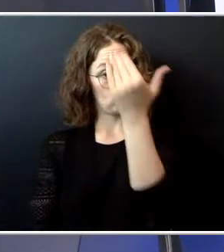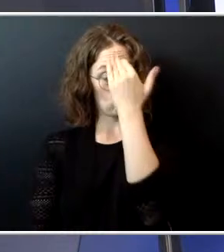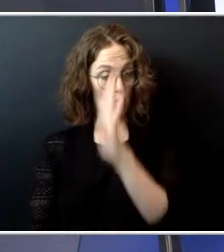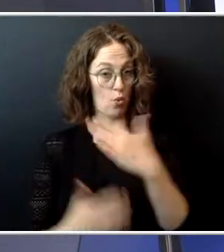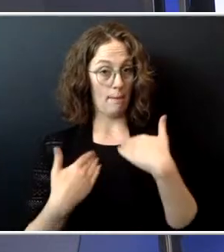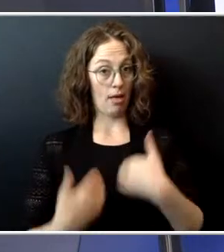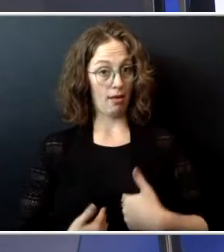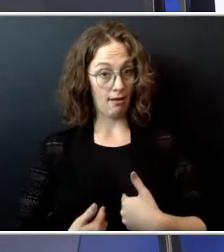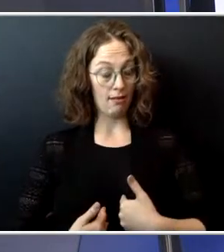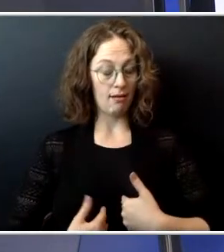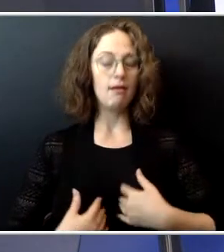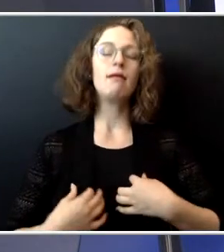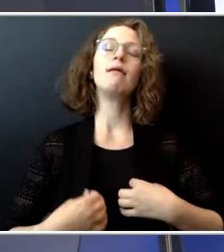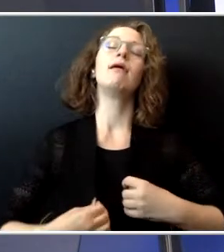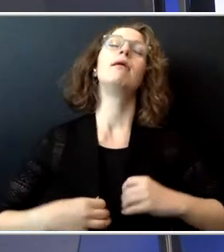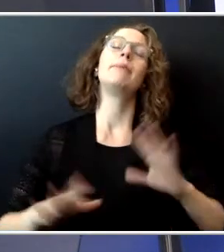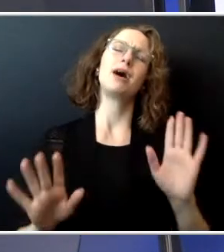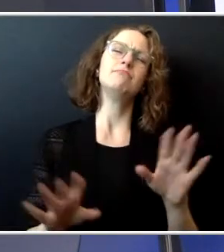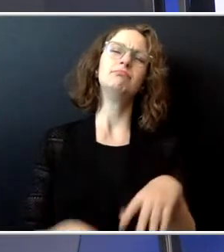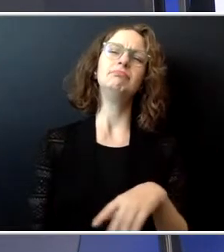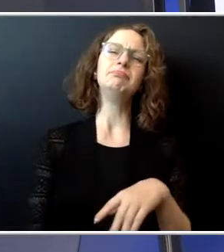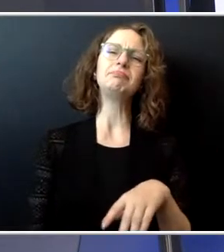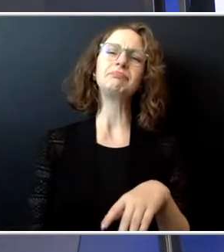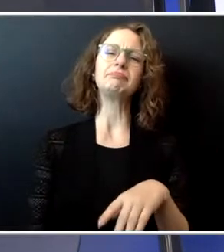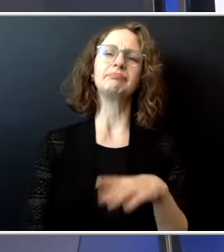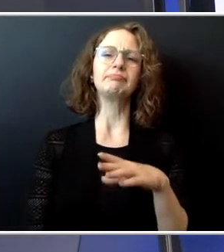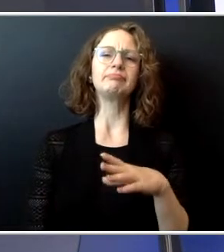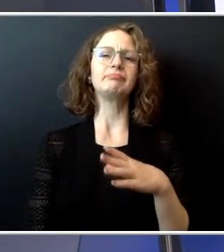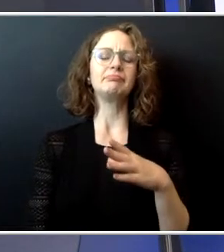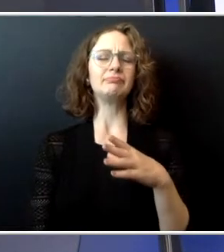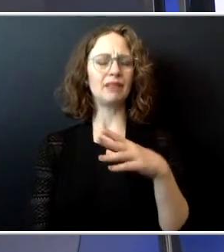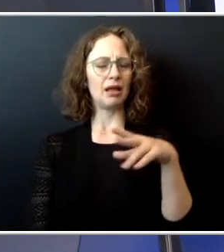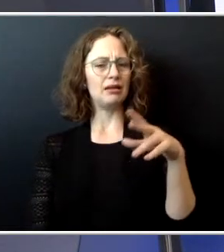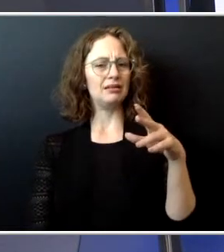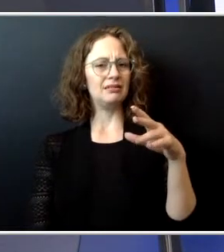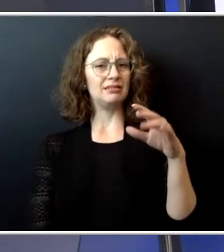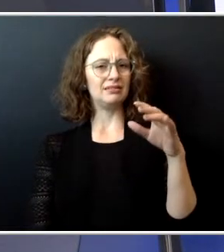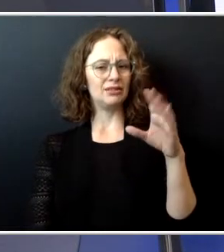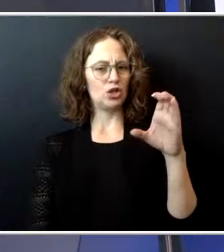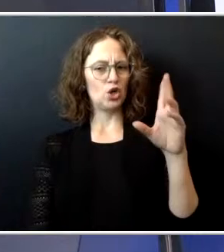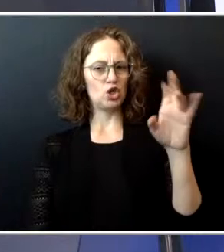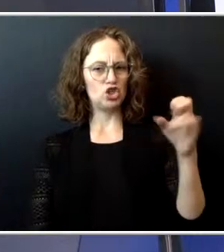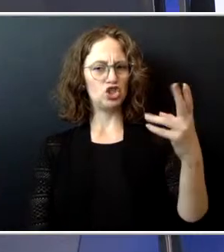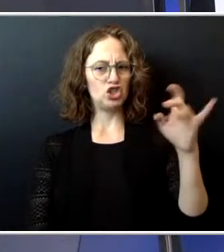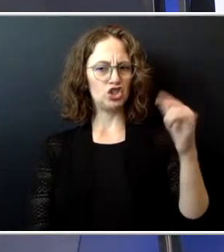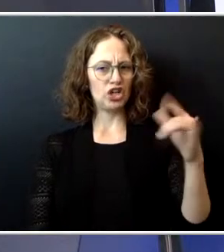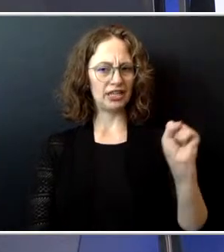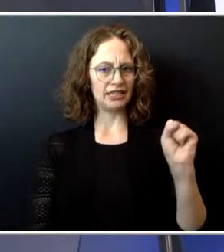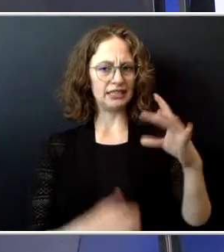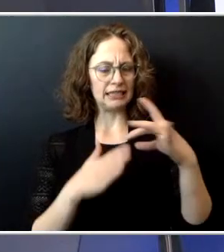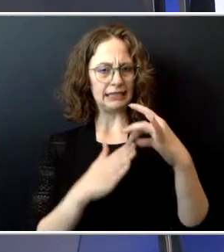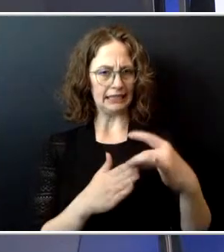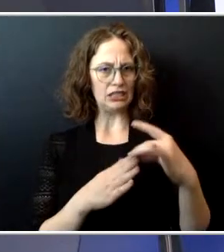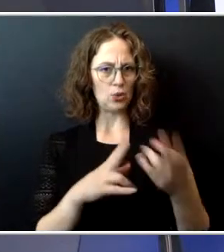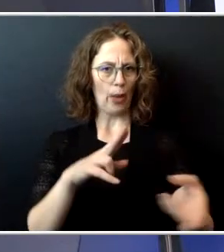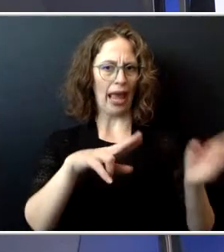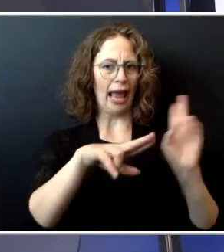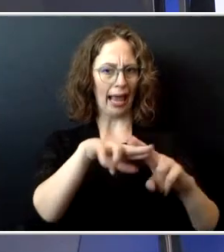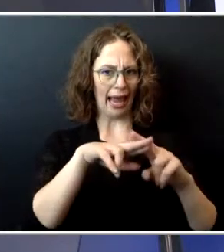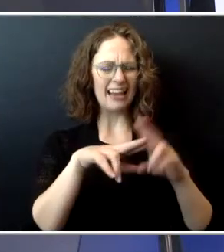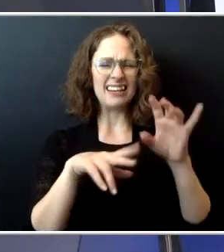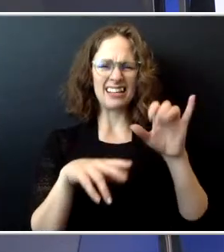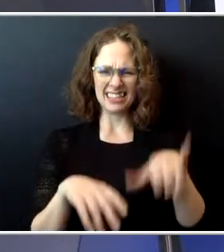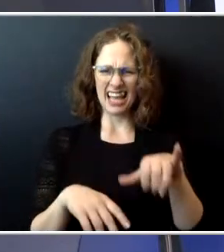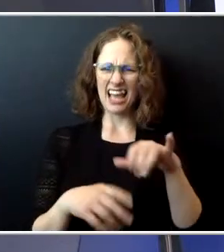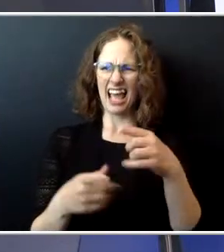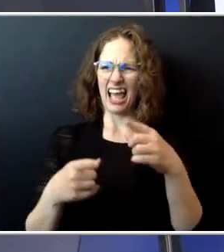so it causes this weight gain? Does it happen in certain parts of the body? She mentioned her stomach. You mentioned cortisol, and I know I've